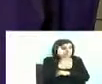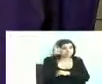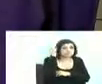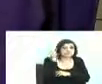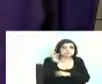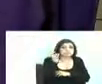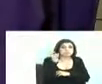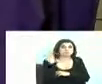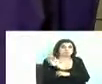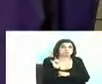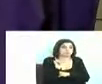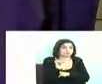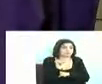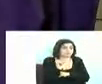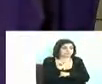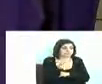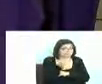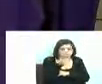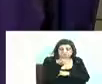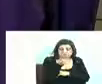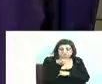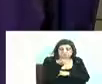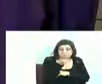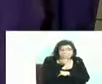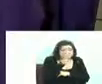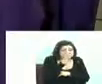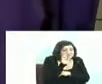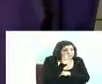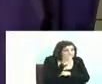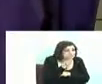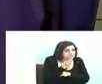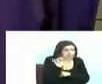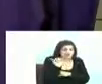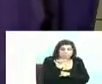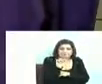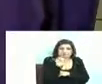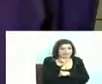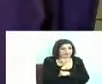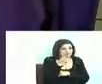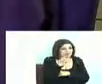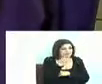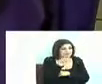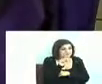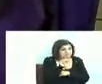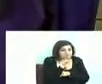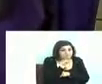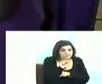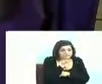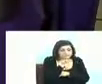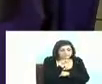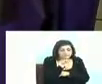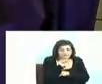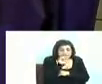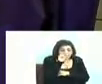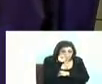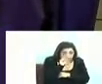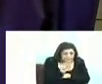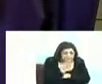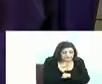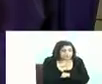little infinitesimal little cell of a yeast. So small,